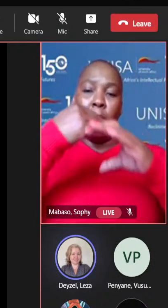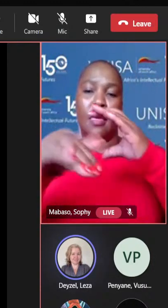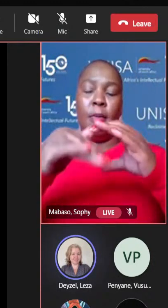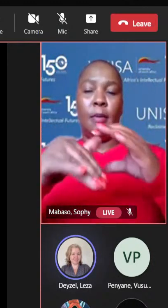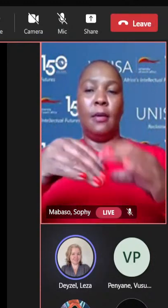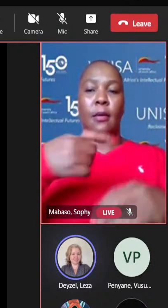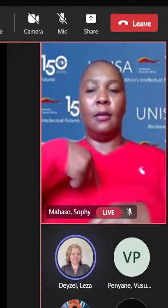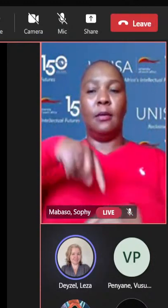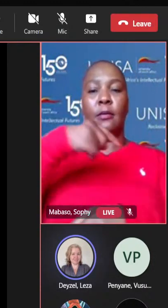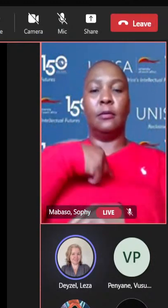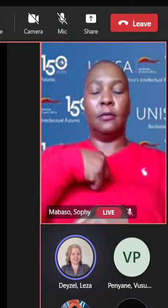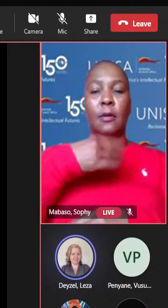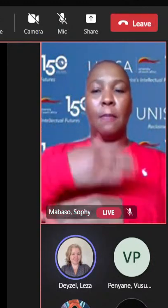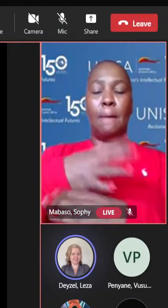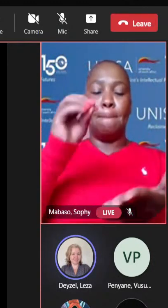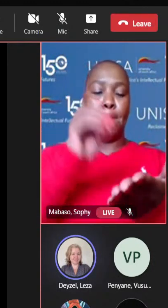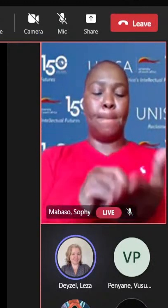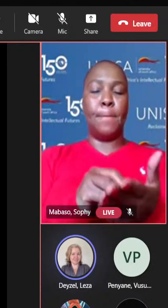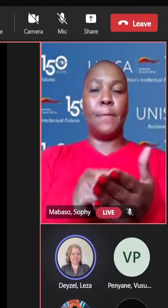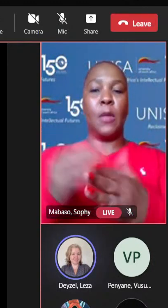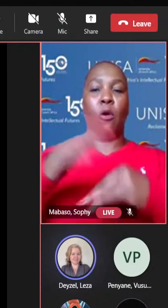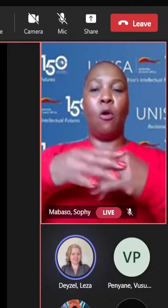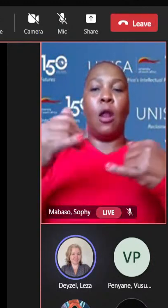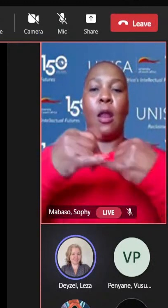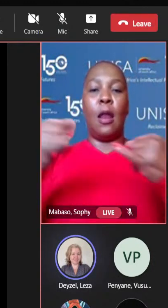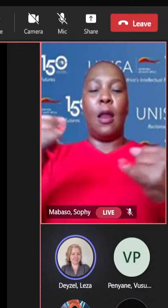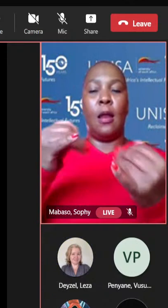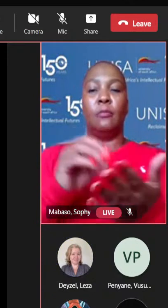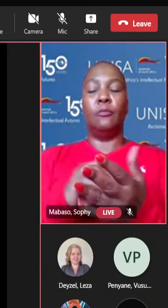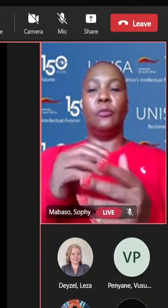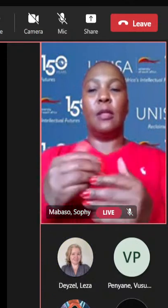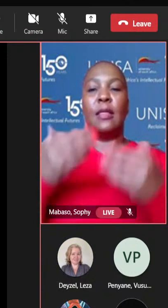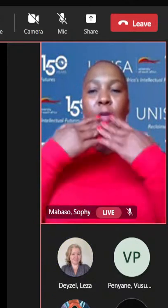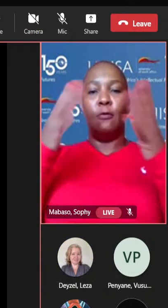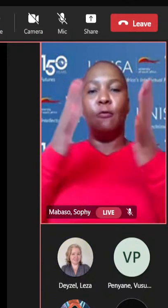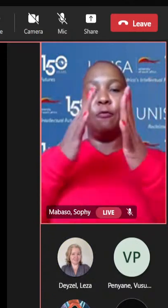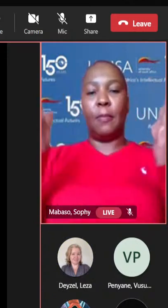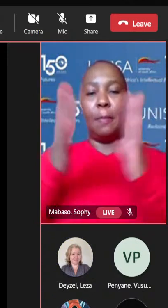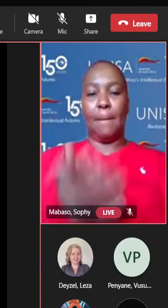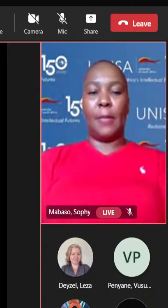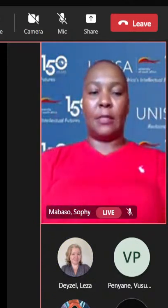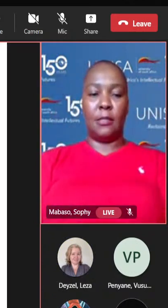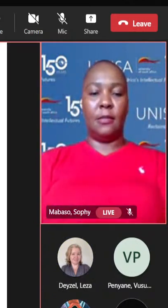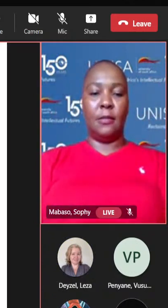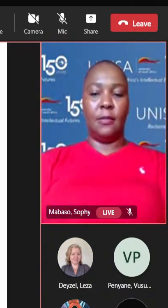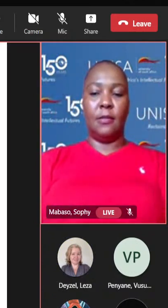an online appointment. Thank you very much.